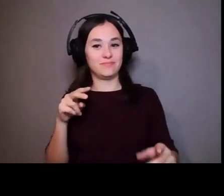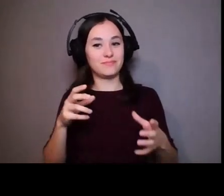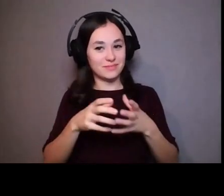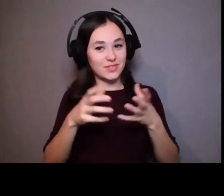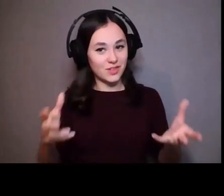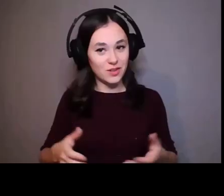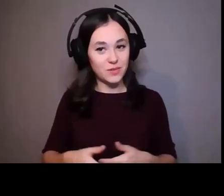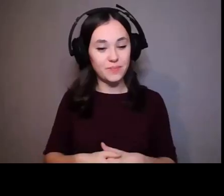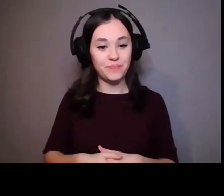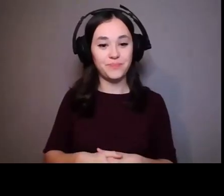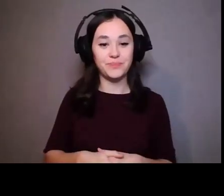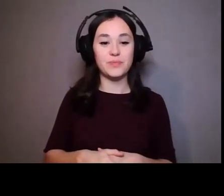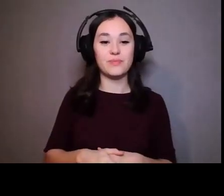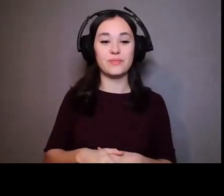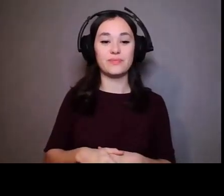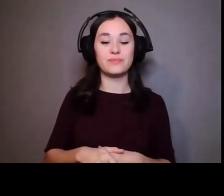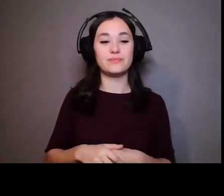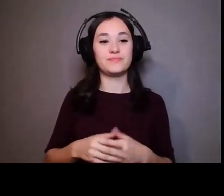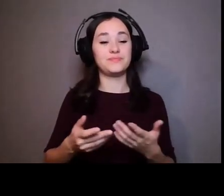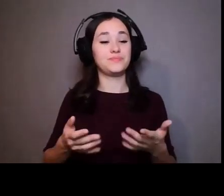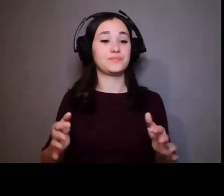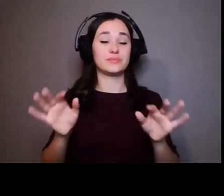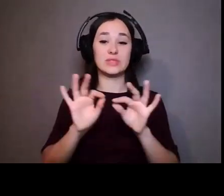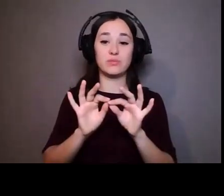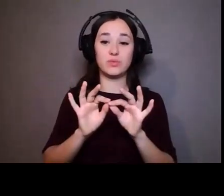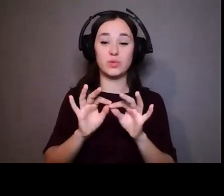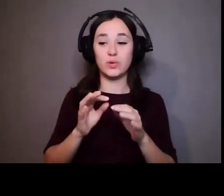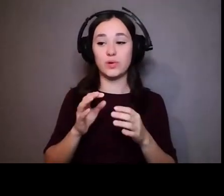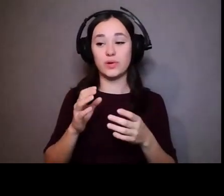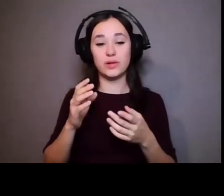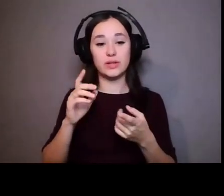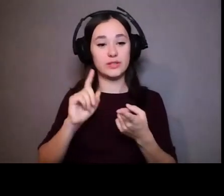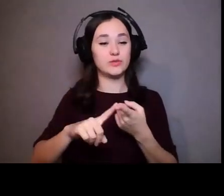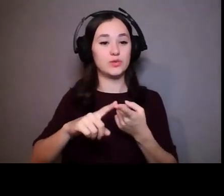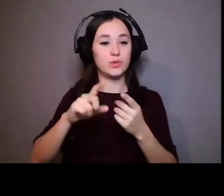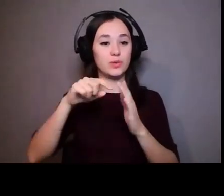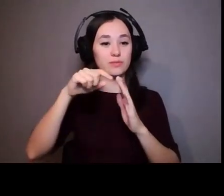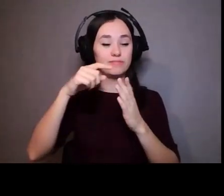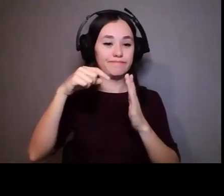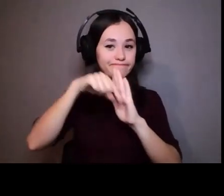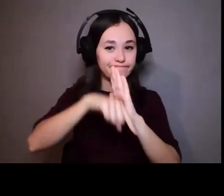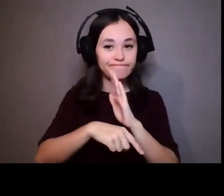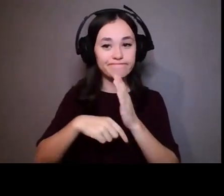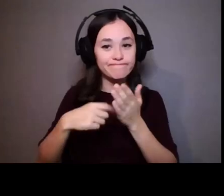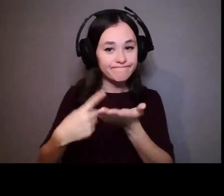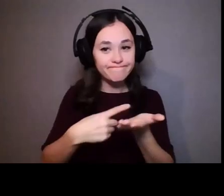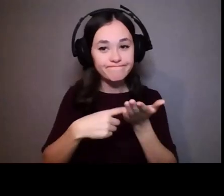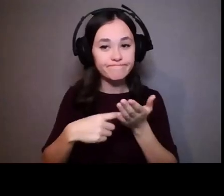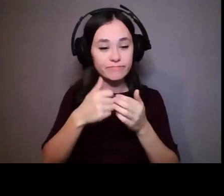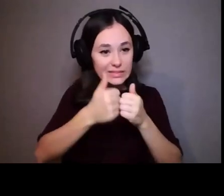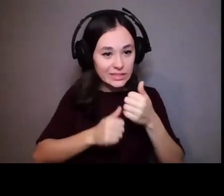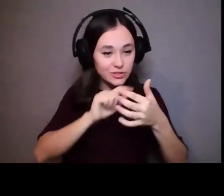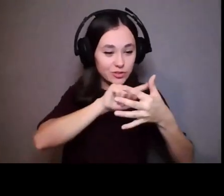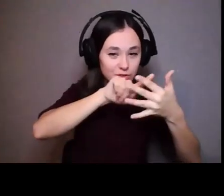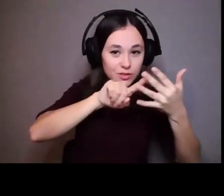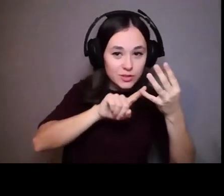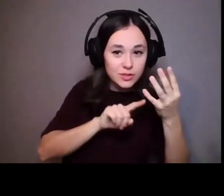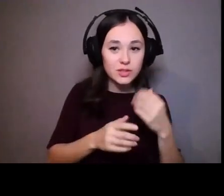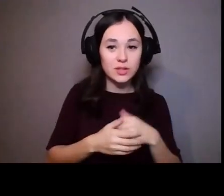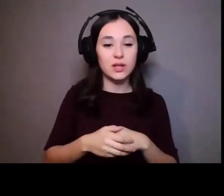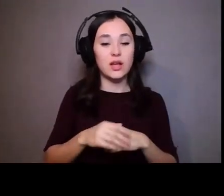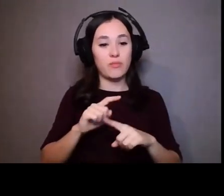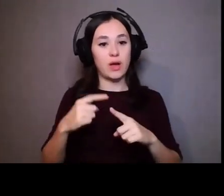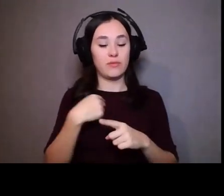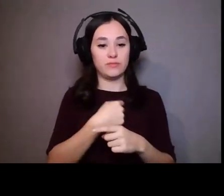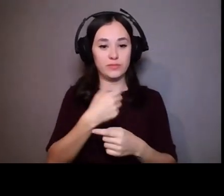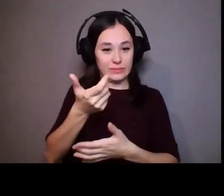of continuing to iterate and dive deeper on each of these areas is going to be stakeholder feedback and input. We wanted to